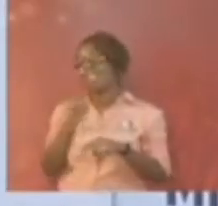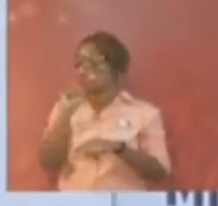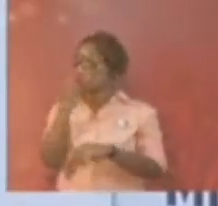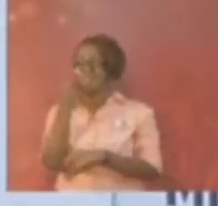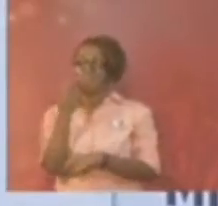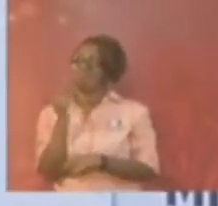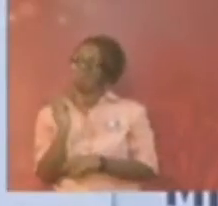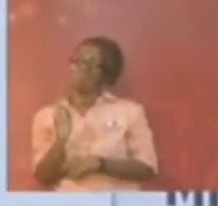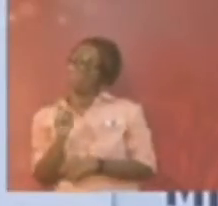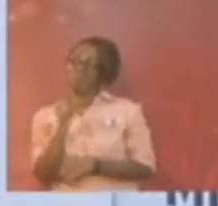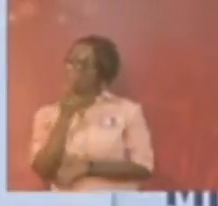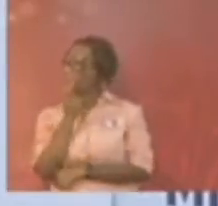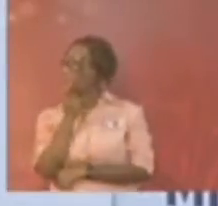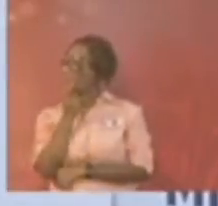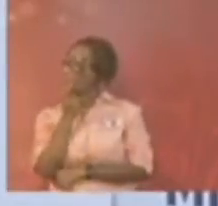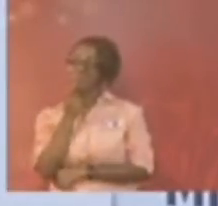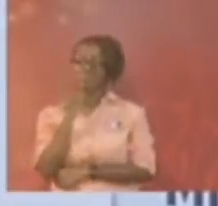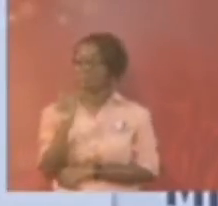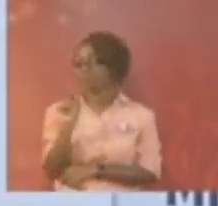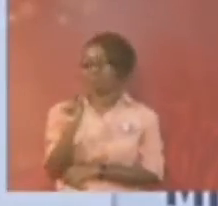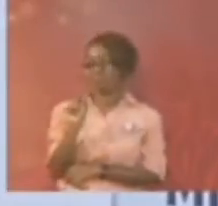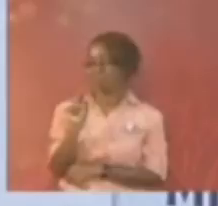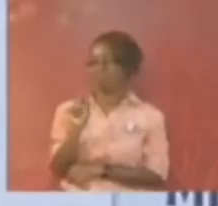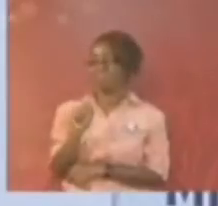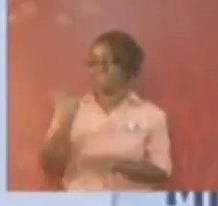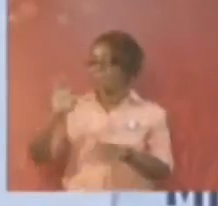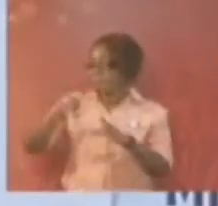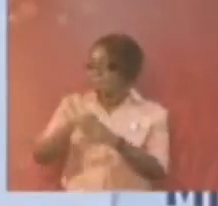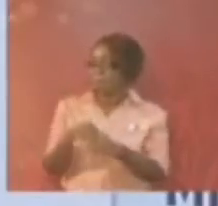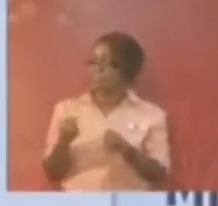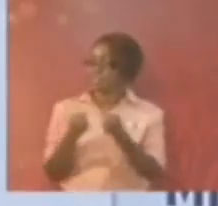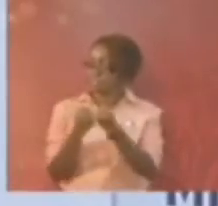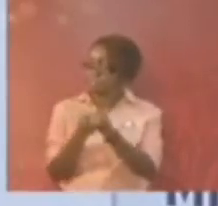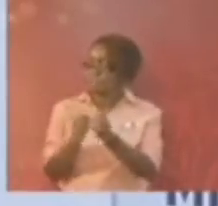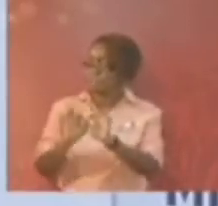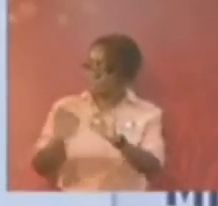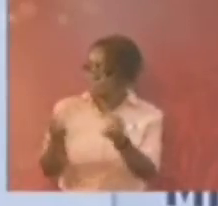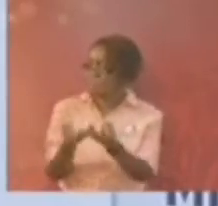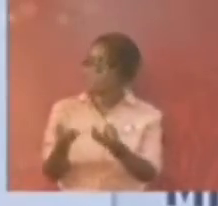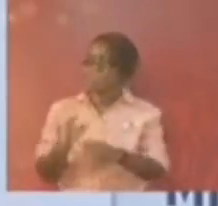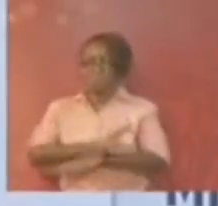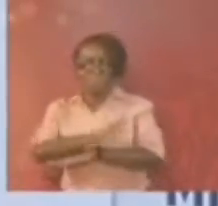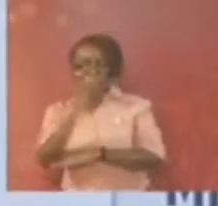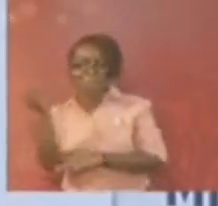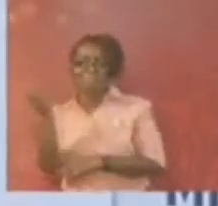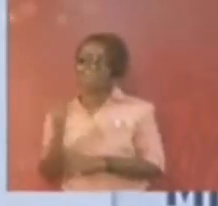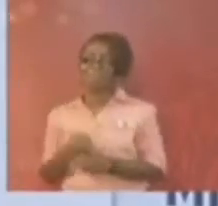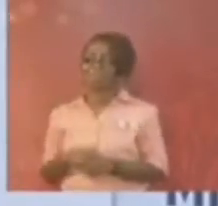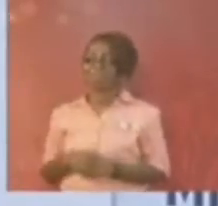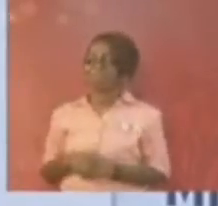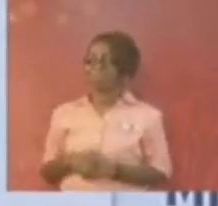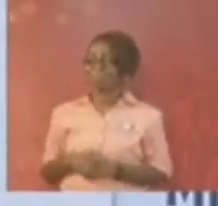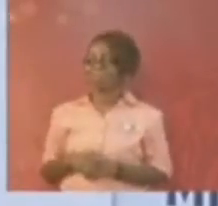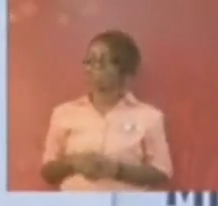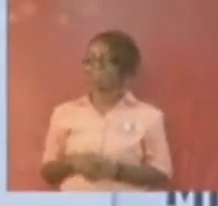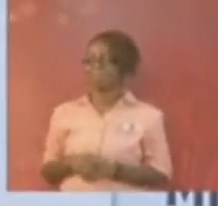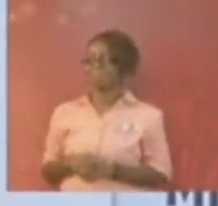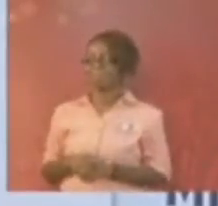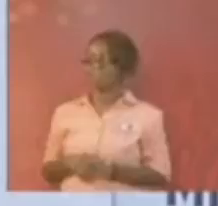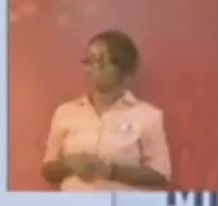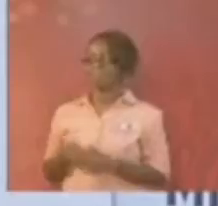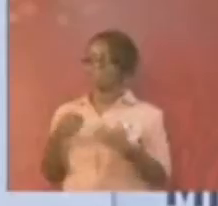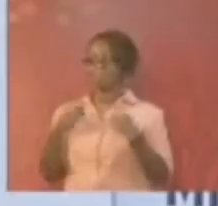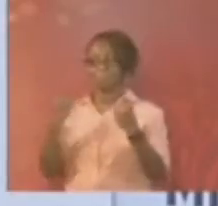school closes thinking about what they would like to do that they cannot be doing. Fill that time with things that they can